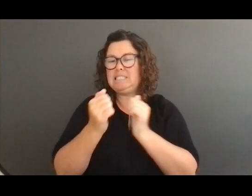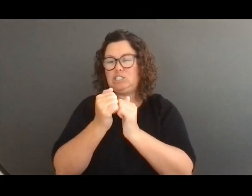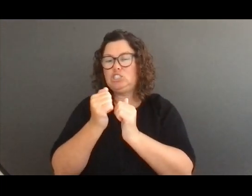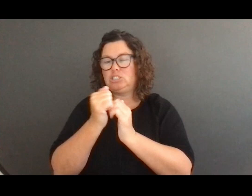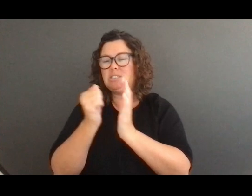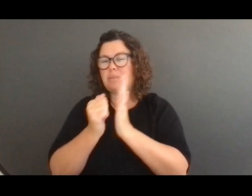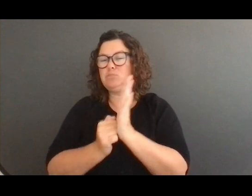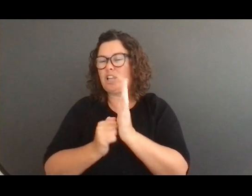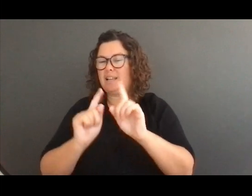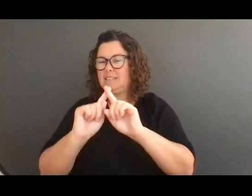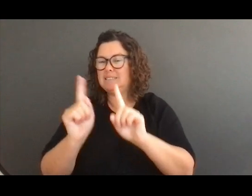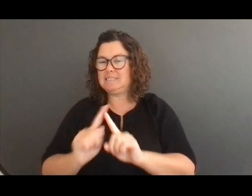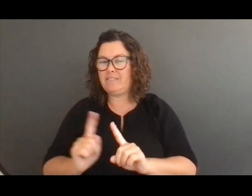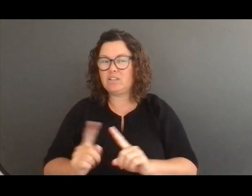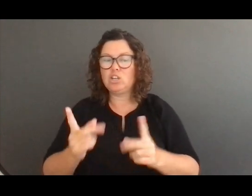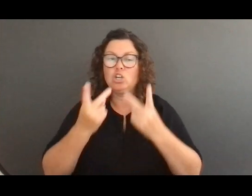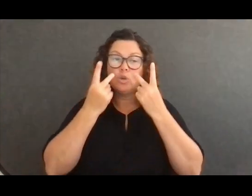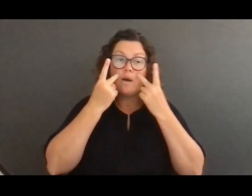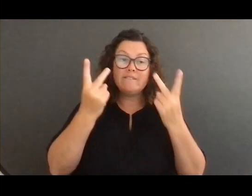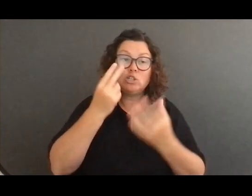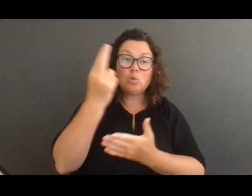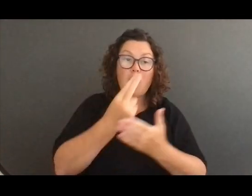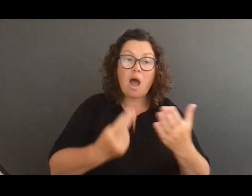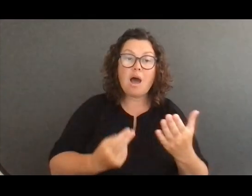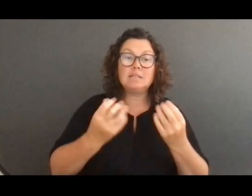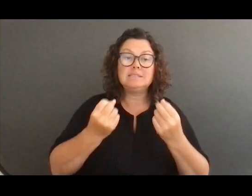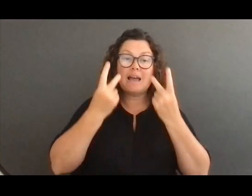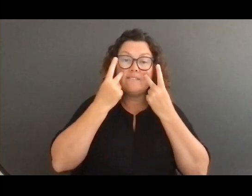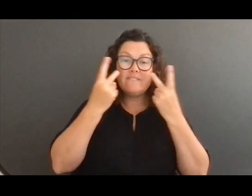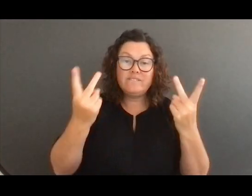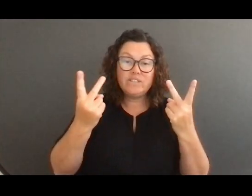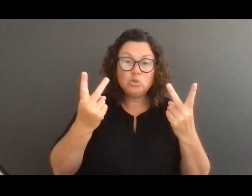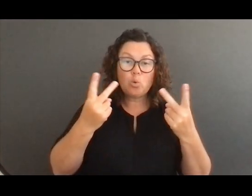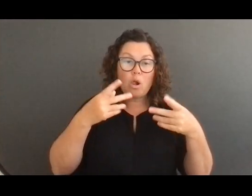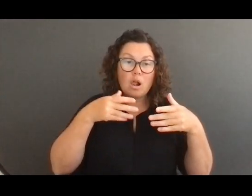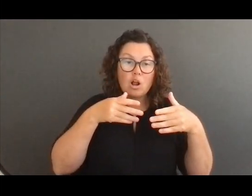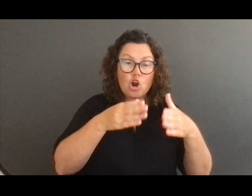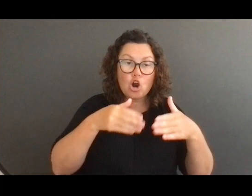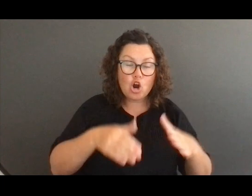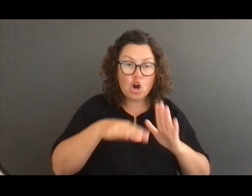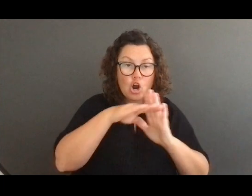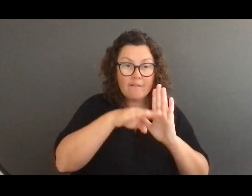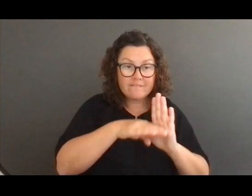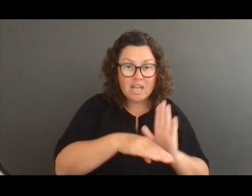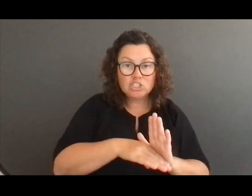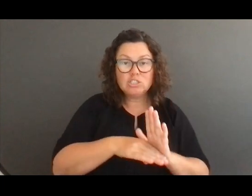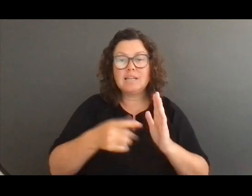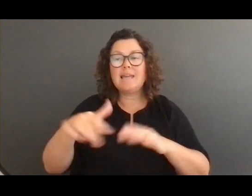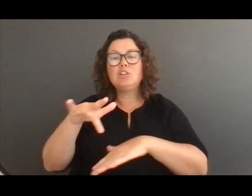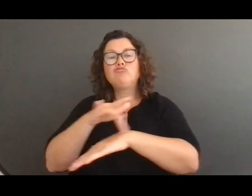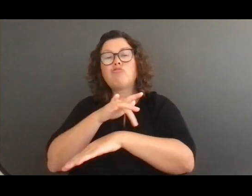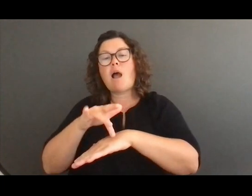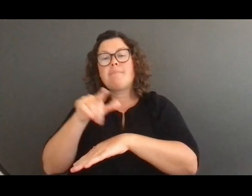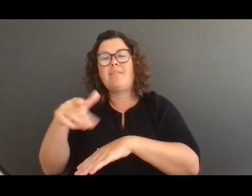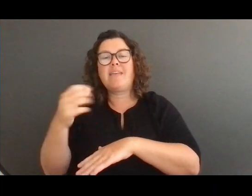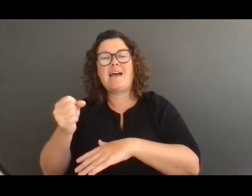have materials, visual conventions, visual art forms. In media arts, they have concepts. In drama, they have processes, etc.